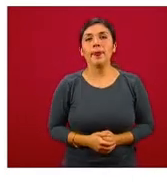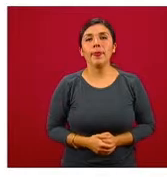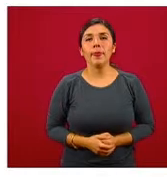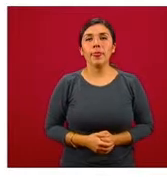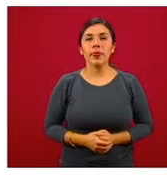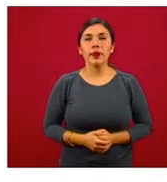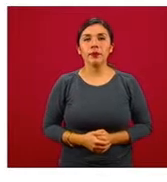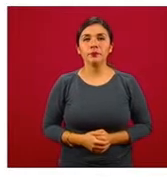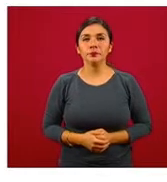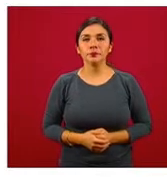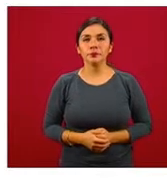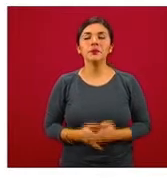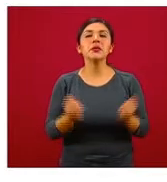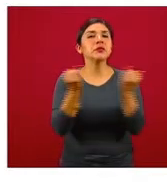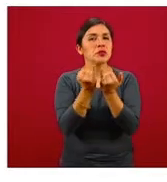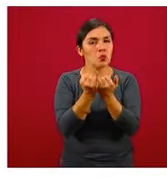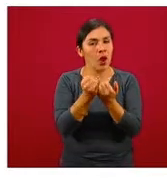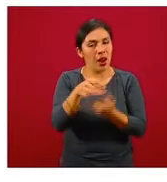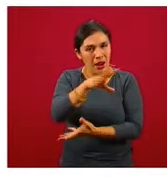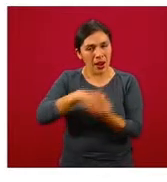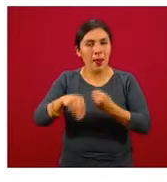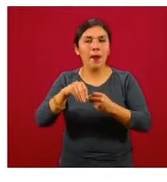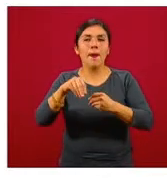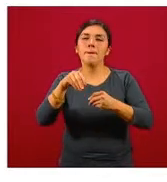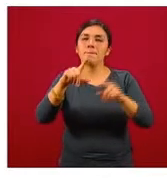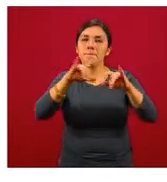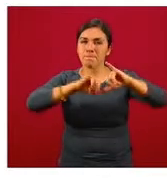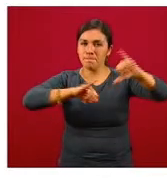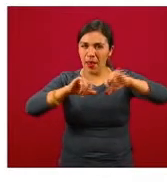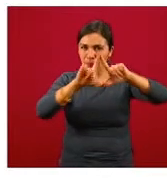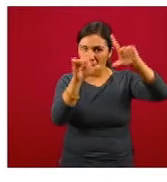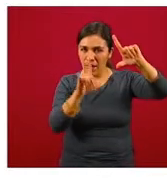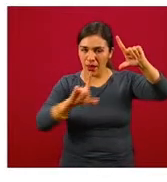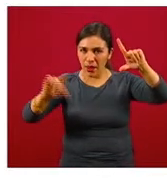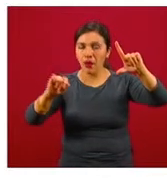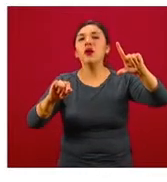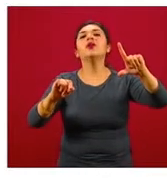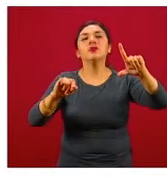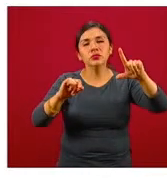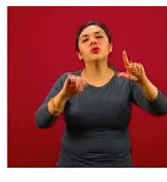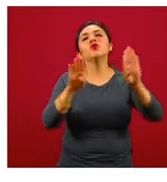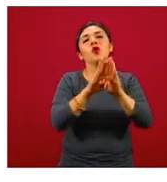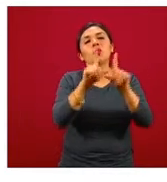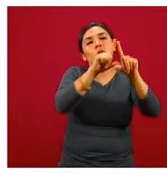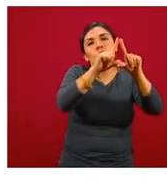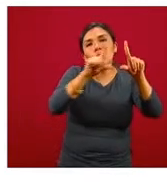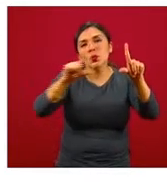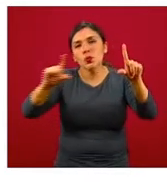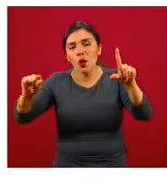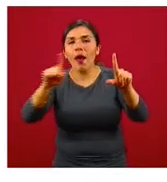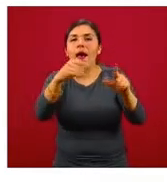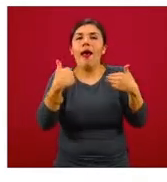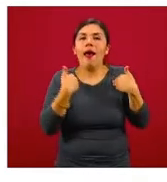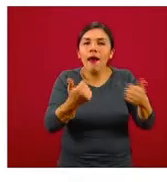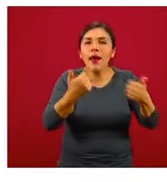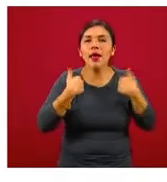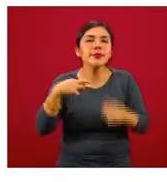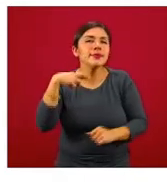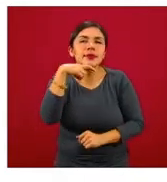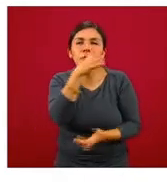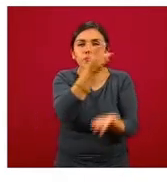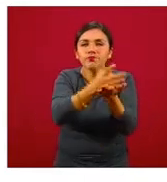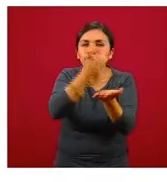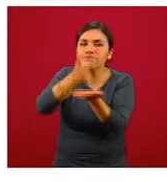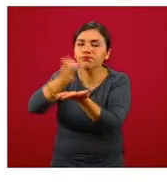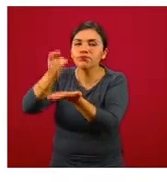map. diapositiva, similar a la Here's the anterior, same veremos que es information. This is la the distribución en orden distribution descendente in para que ustedes ascending puedan rápidamente order presented